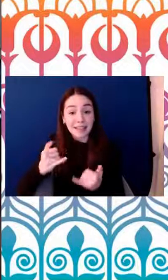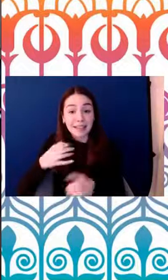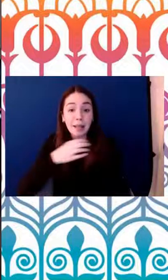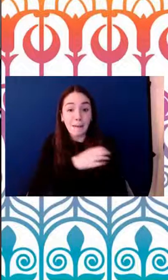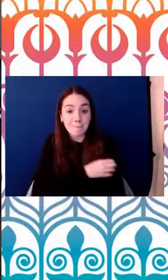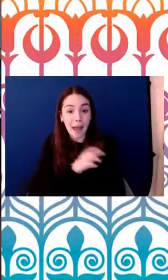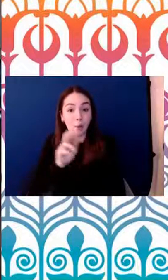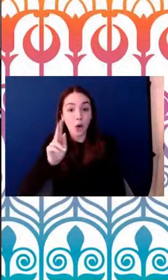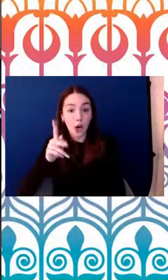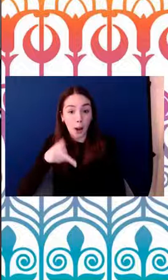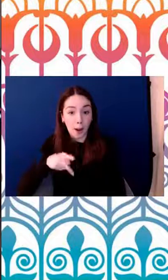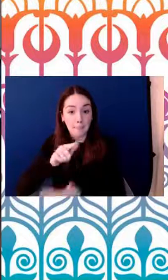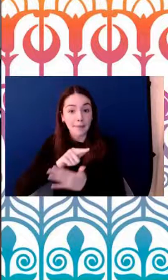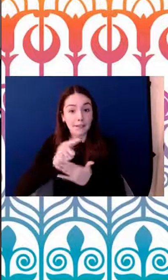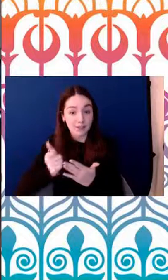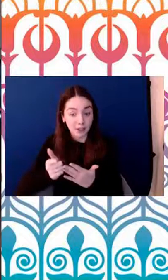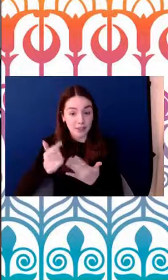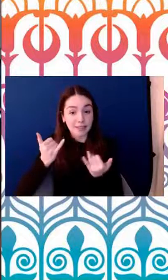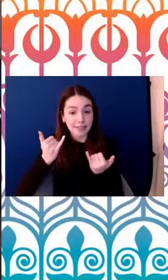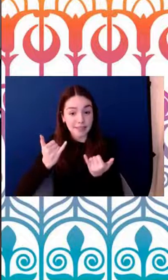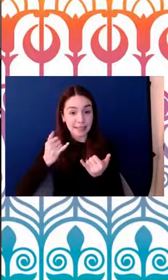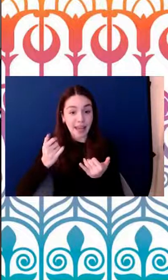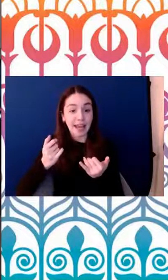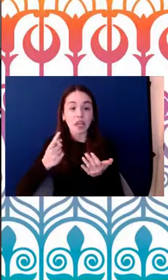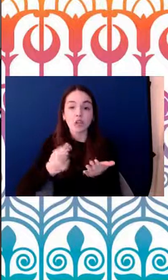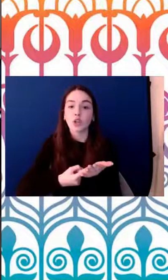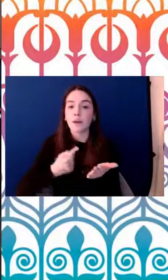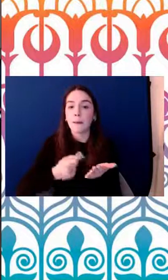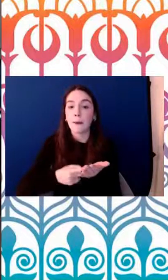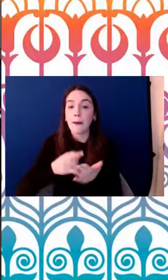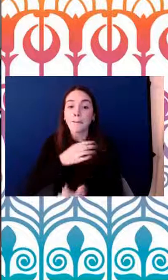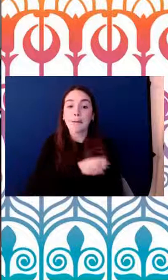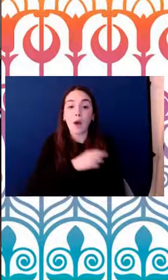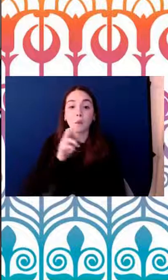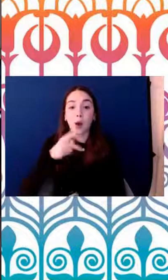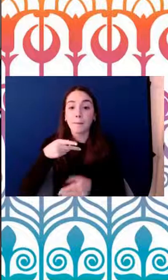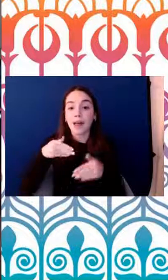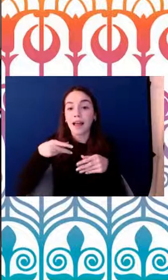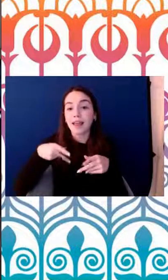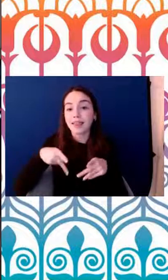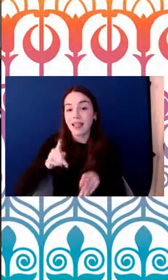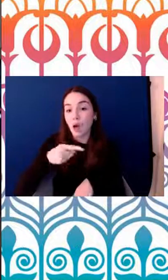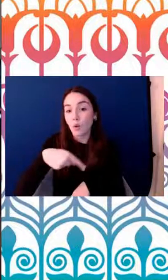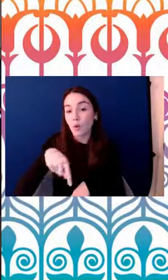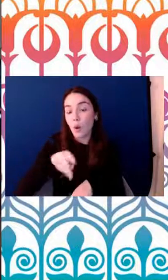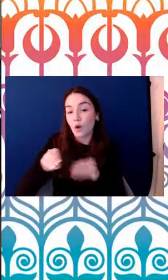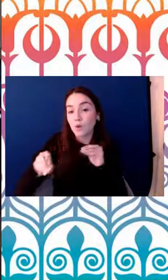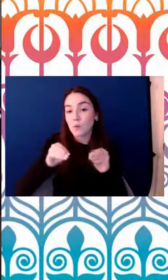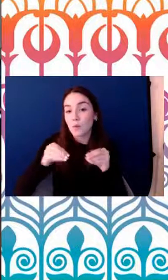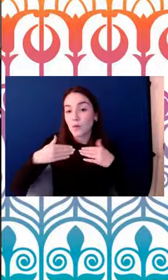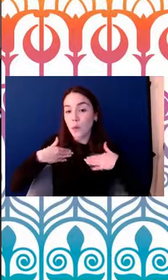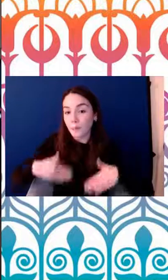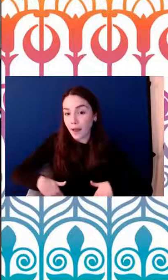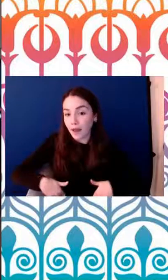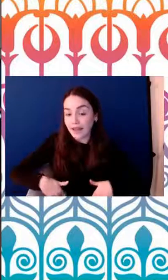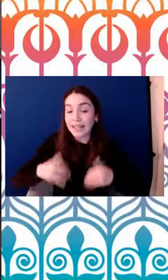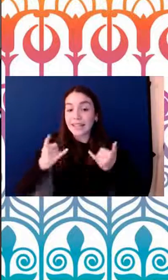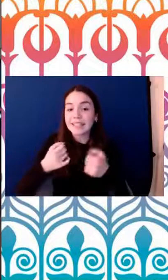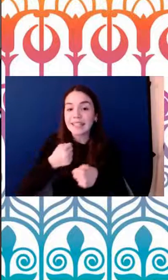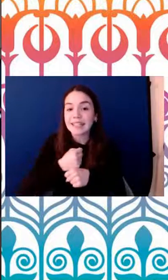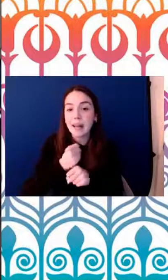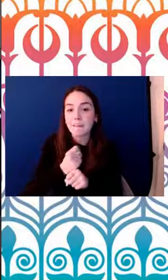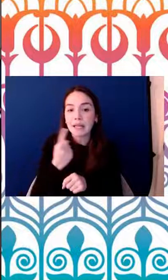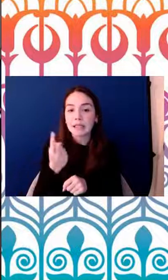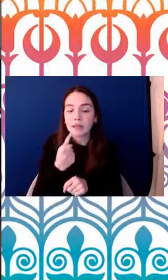we're talking about powering to move your body. And we're gonna make something that is really, really, really great for